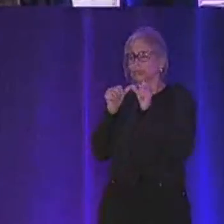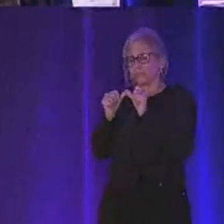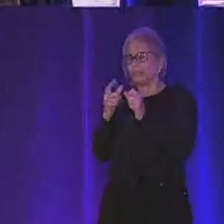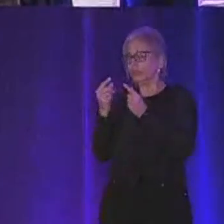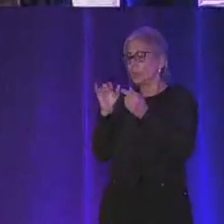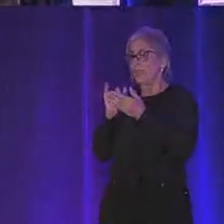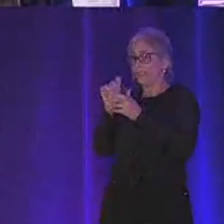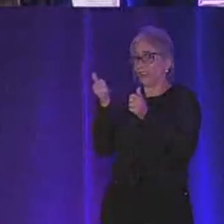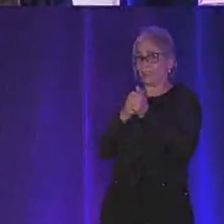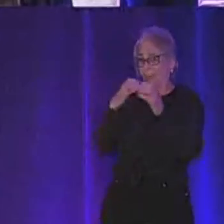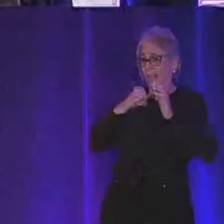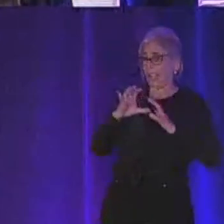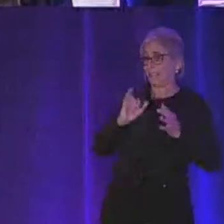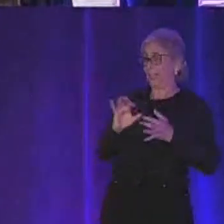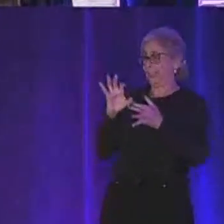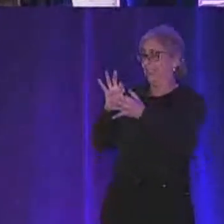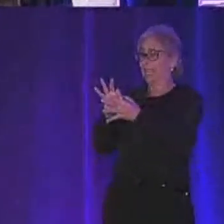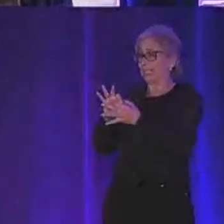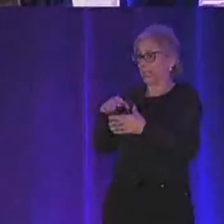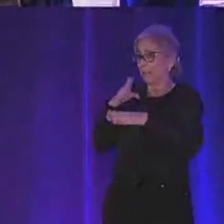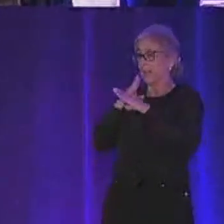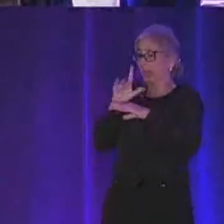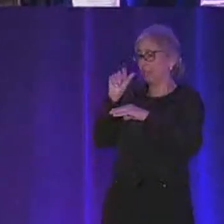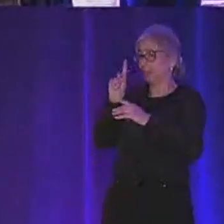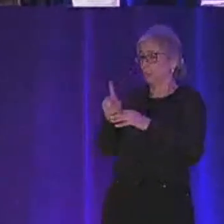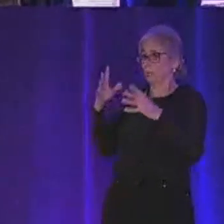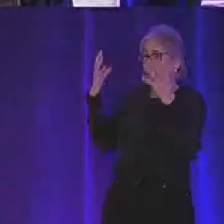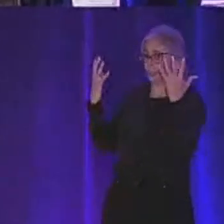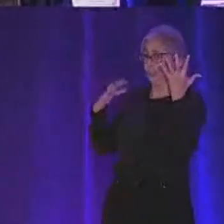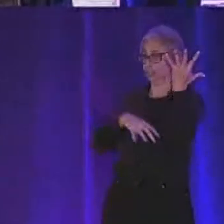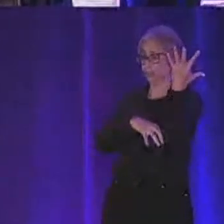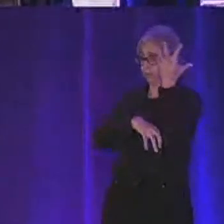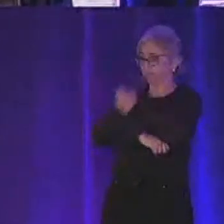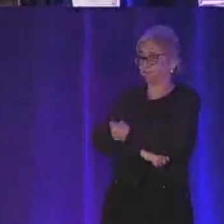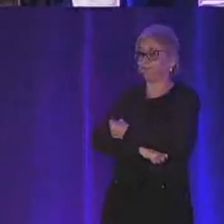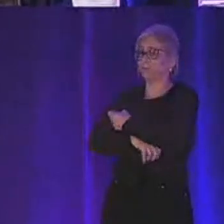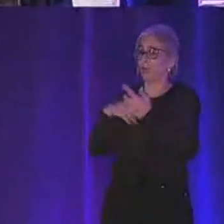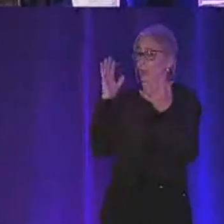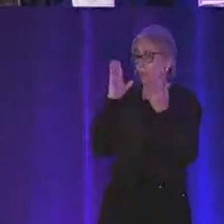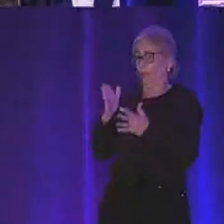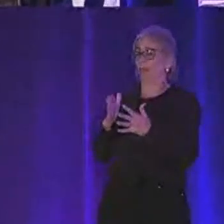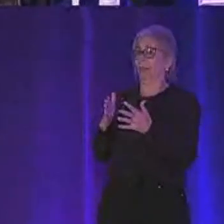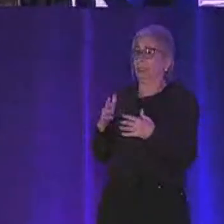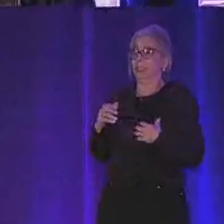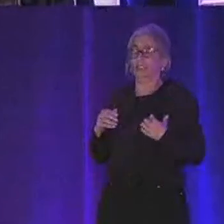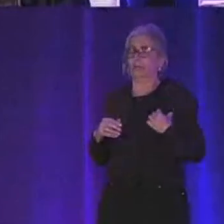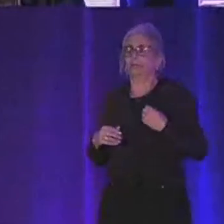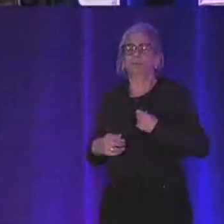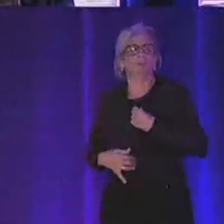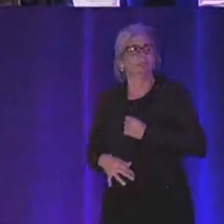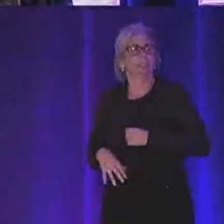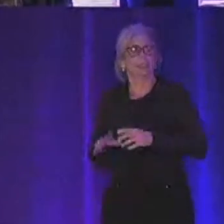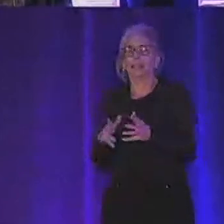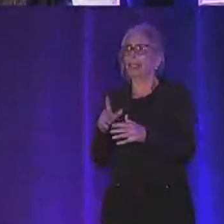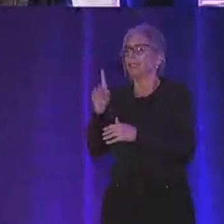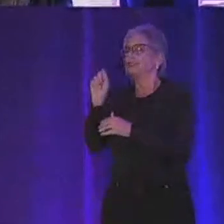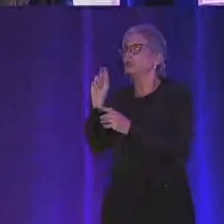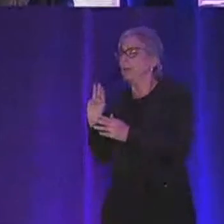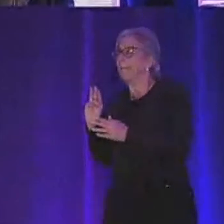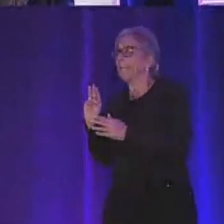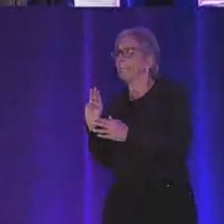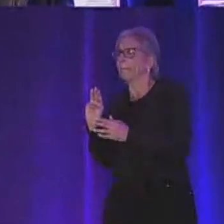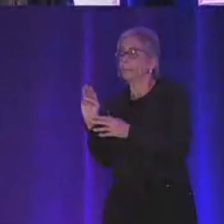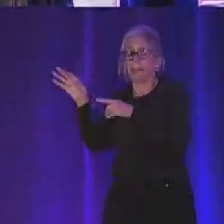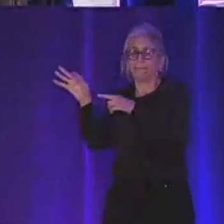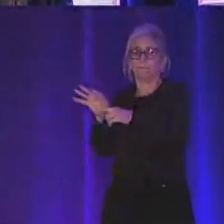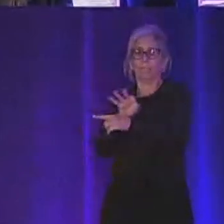that connects and block the event loop and crash your server, and it's just not good. So you want to use something asynchronous like a stream. So there's a function called render